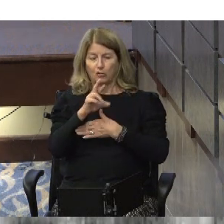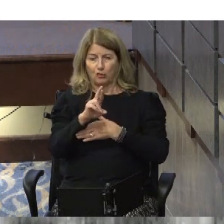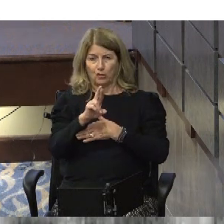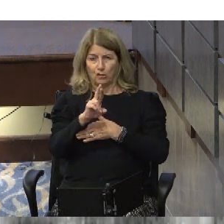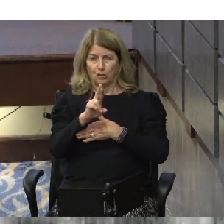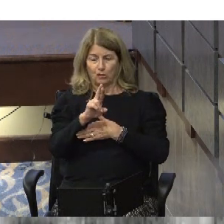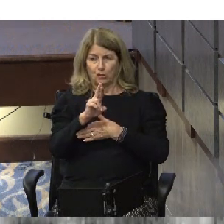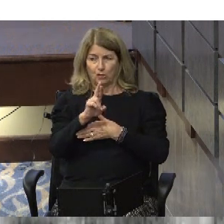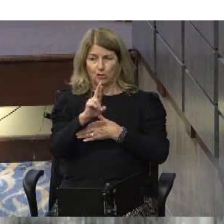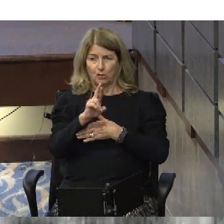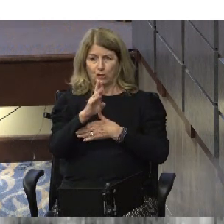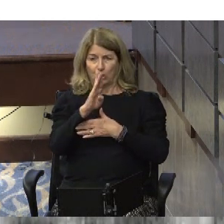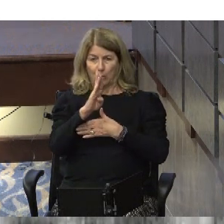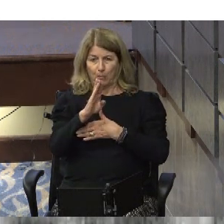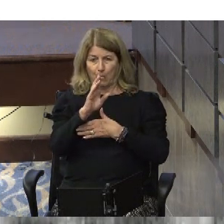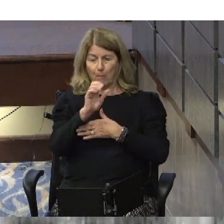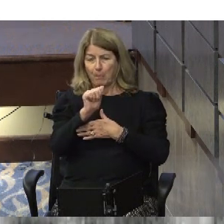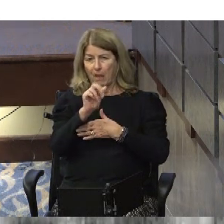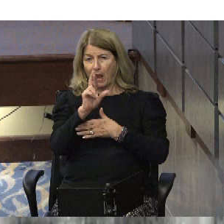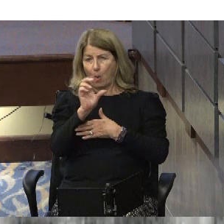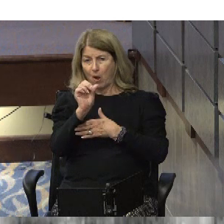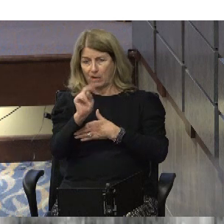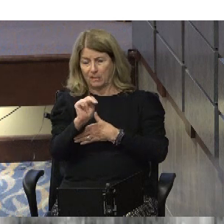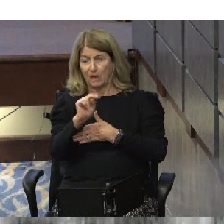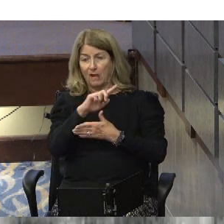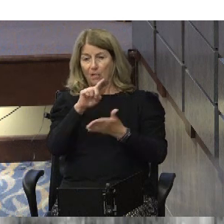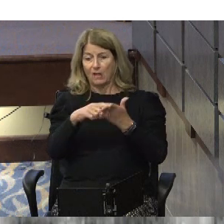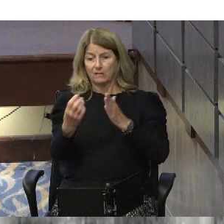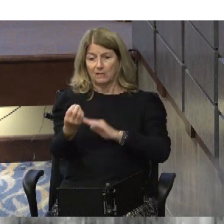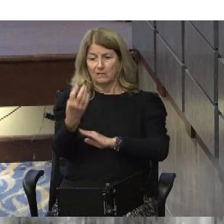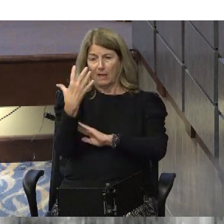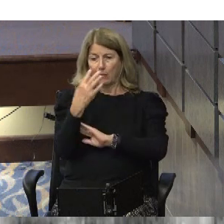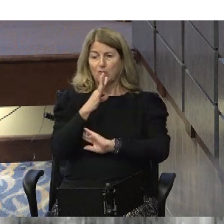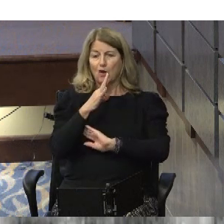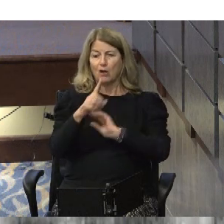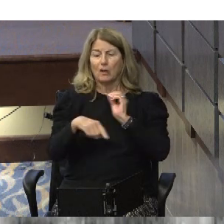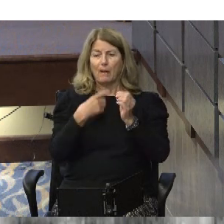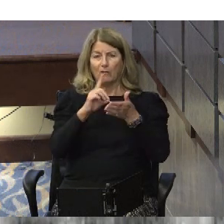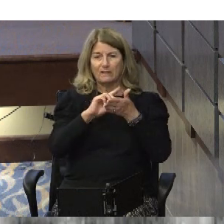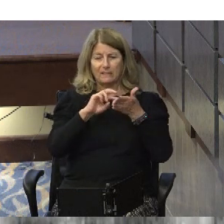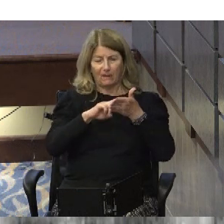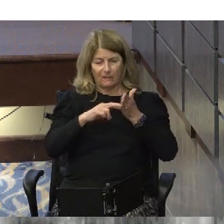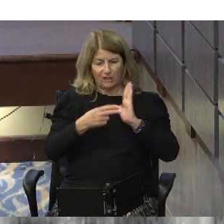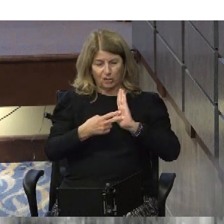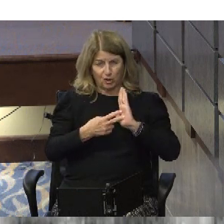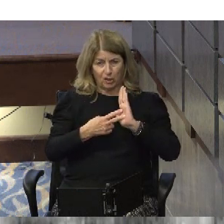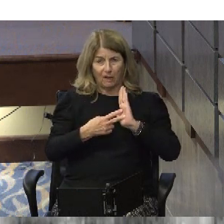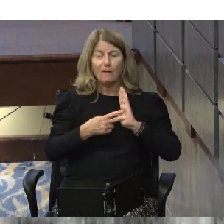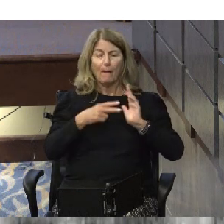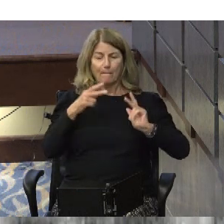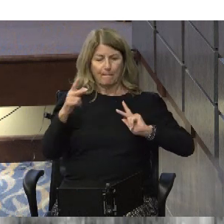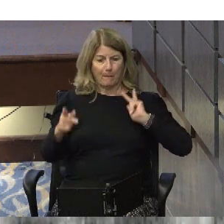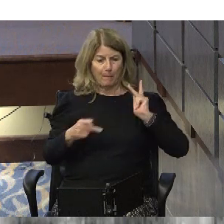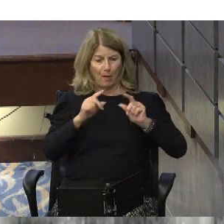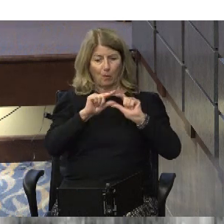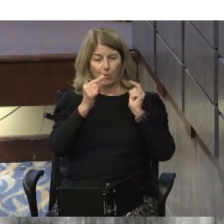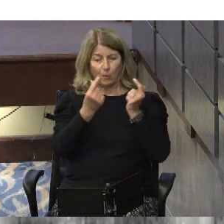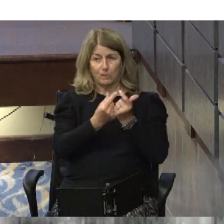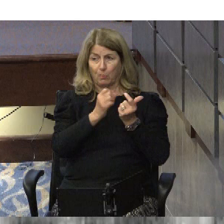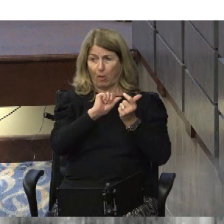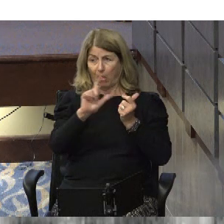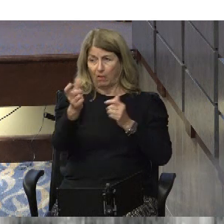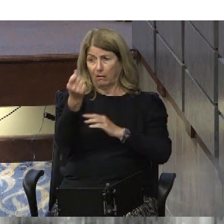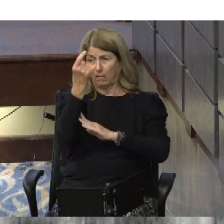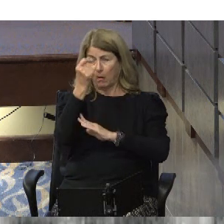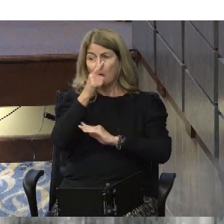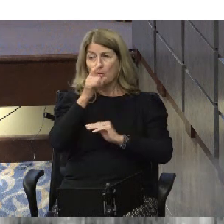Baron? Okay, so on this slide here, we talk about the definition of the population group, so everybody has an understanding of who's being